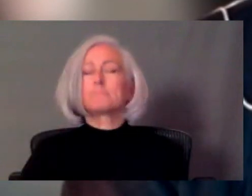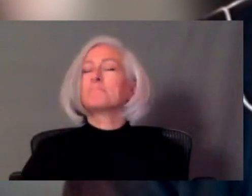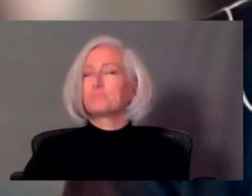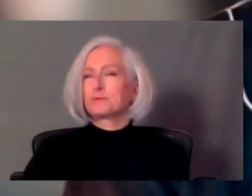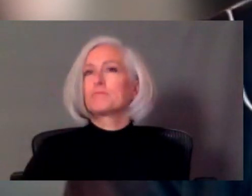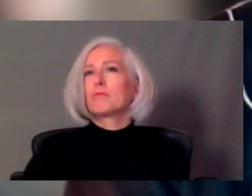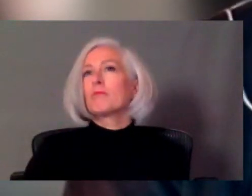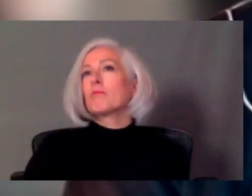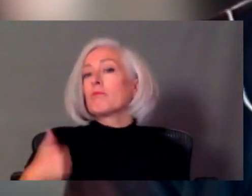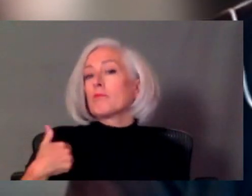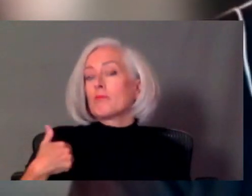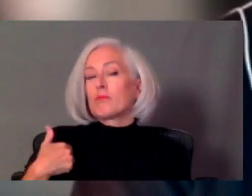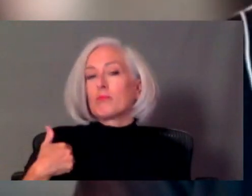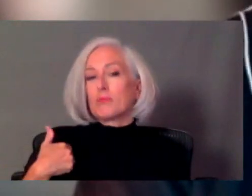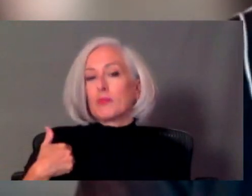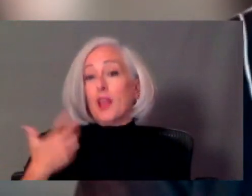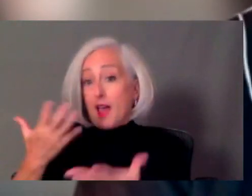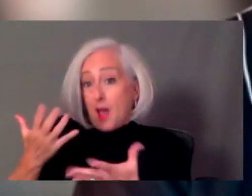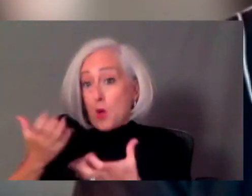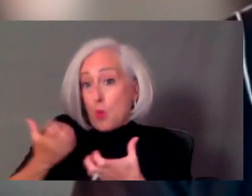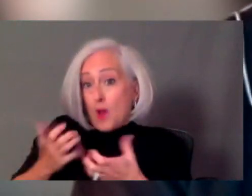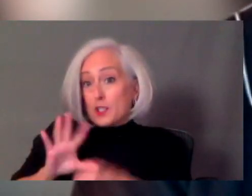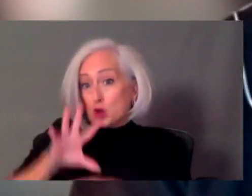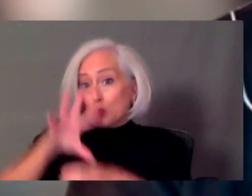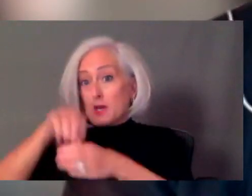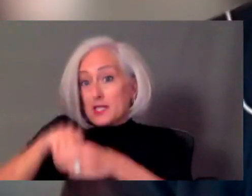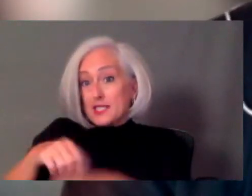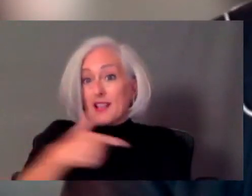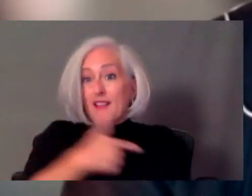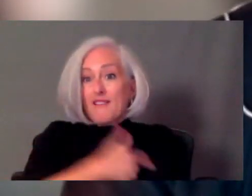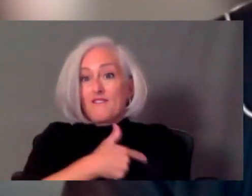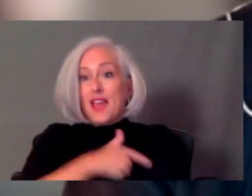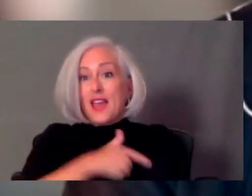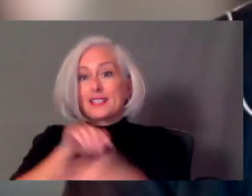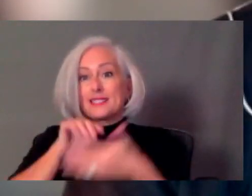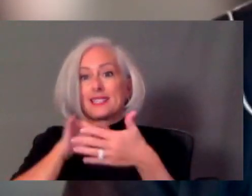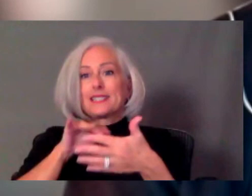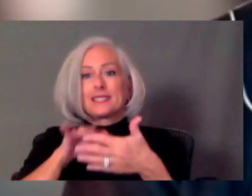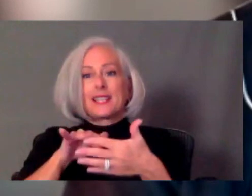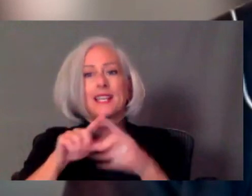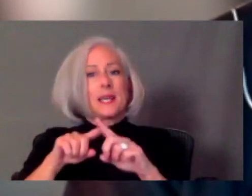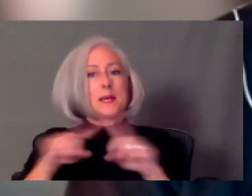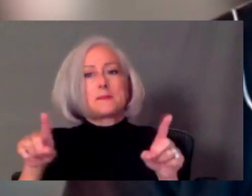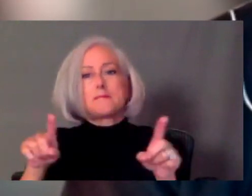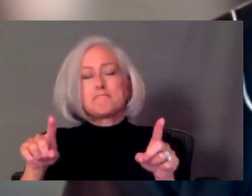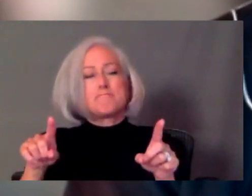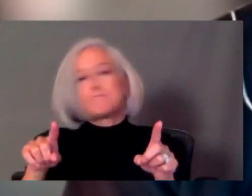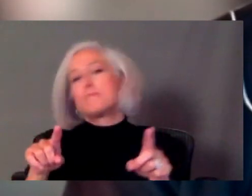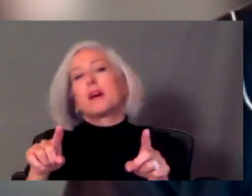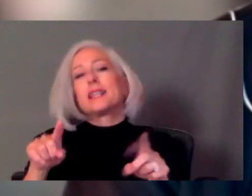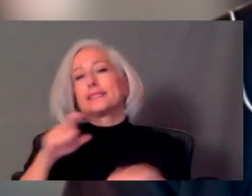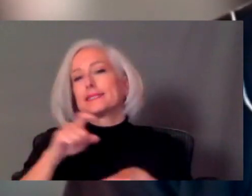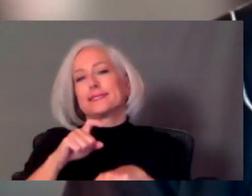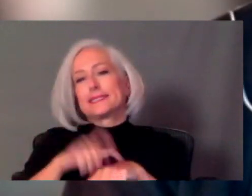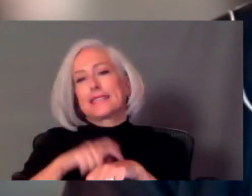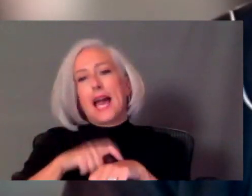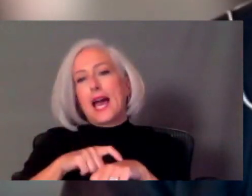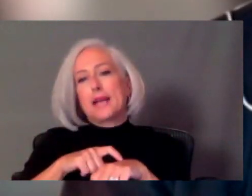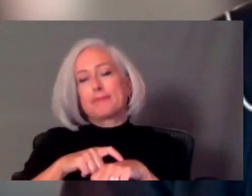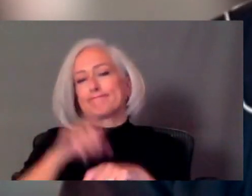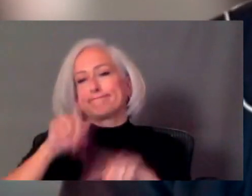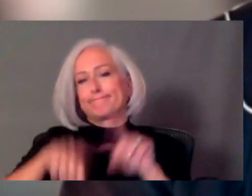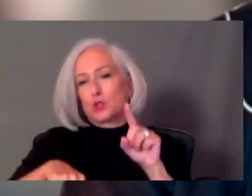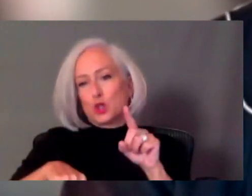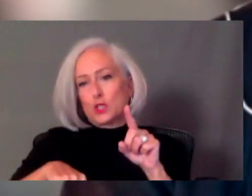of minorities were, we were losing a lot of lives, period. But